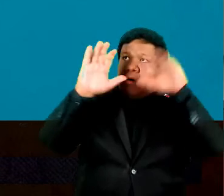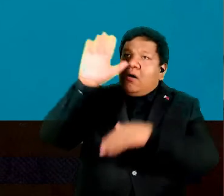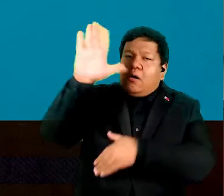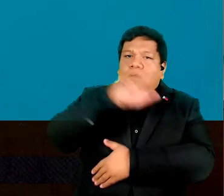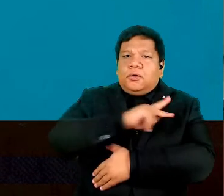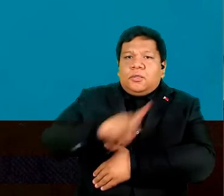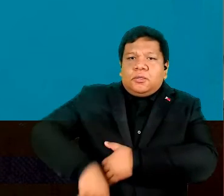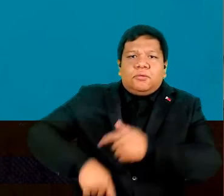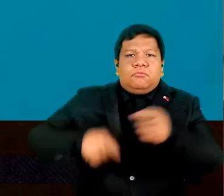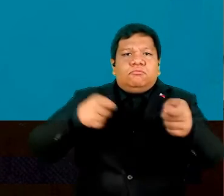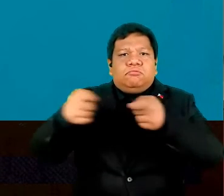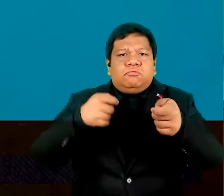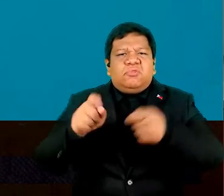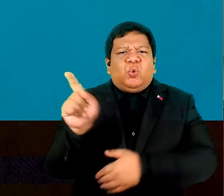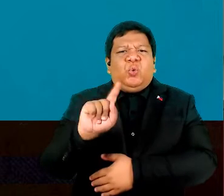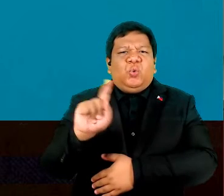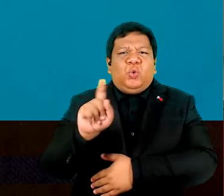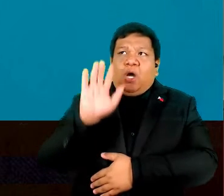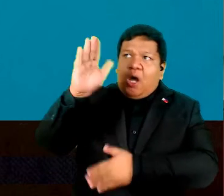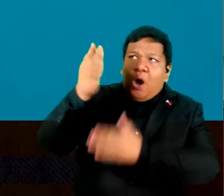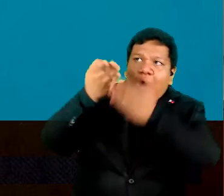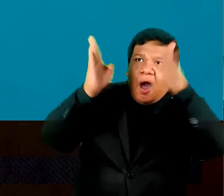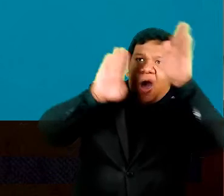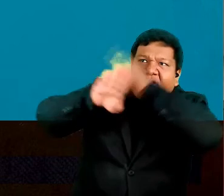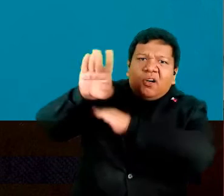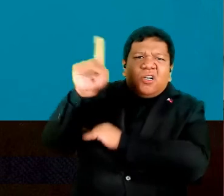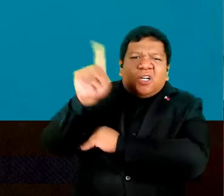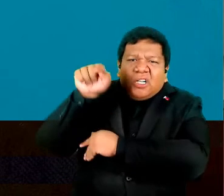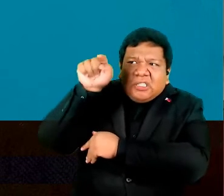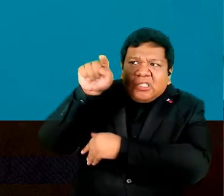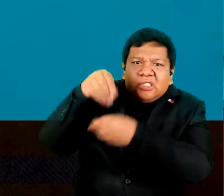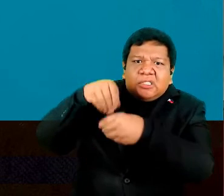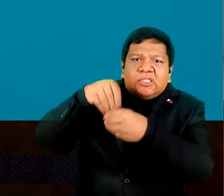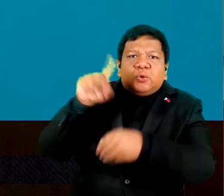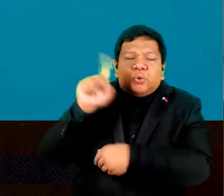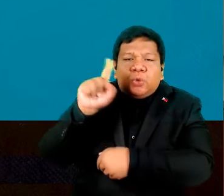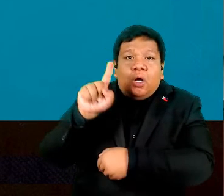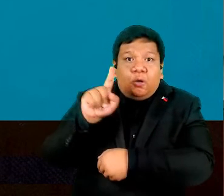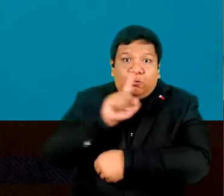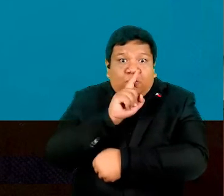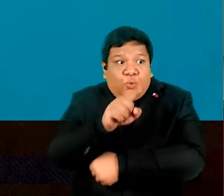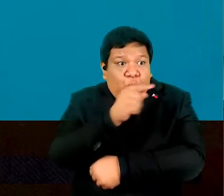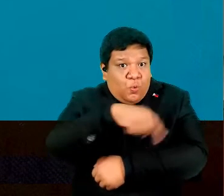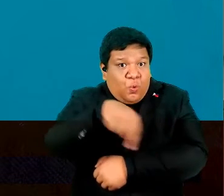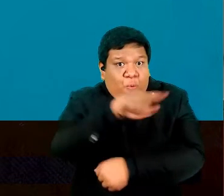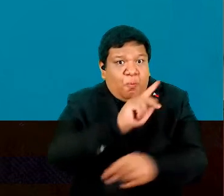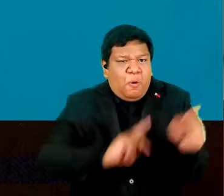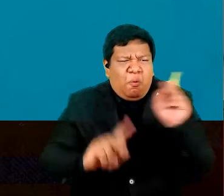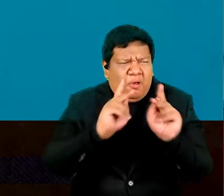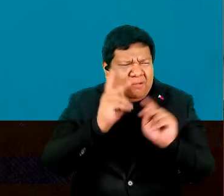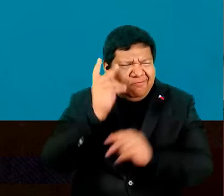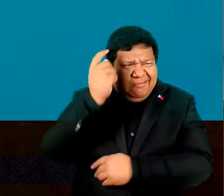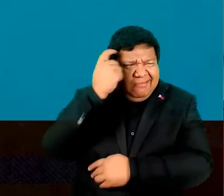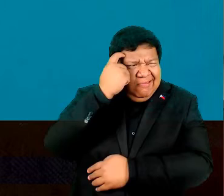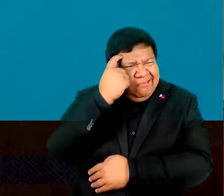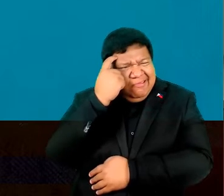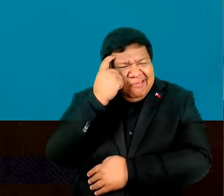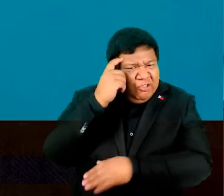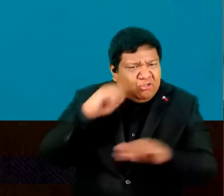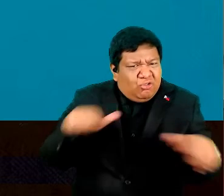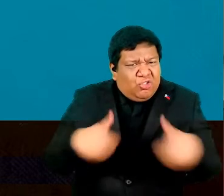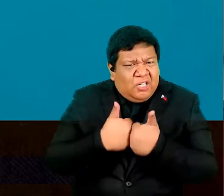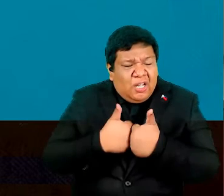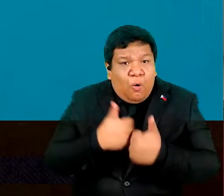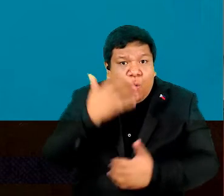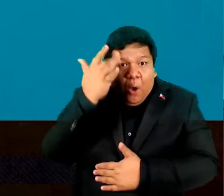the kingdom of God. Although this was challenging for them or for us to grasp its entirety, because the